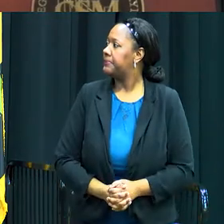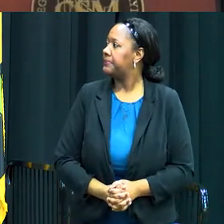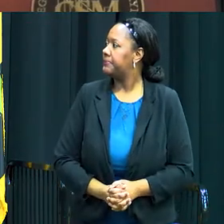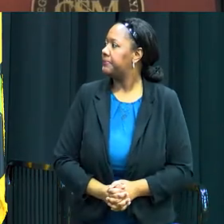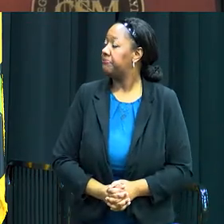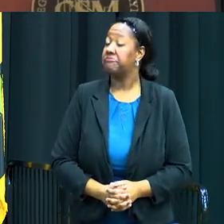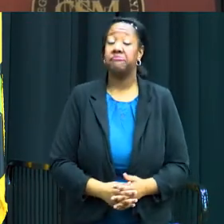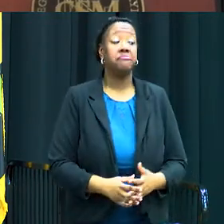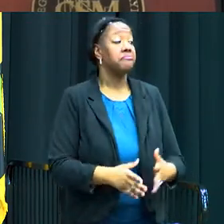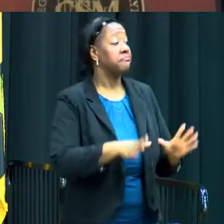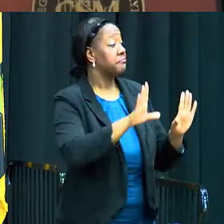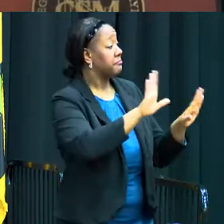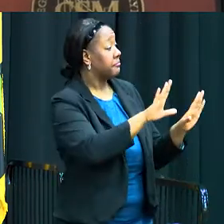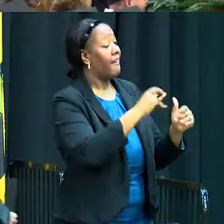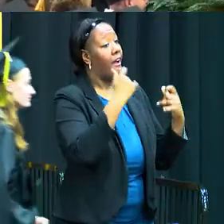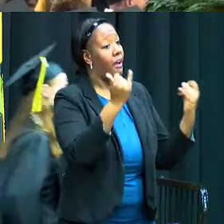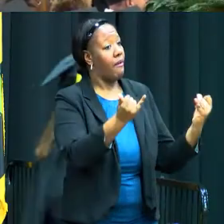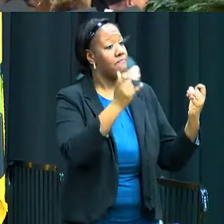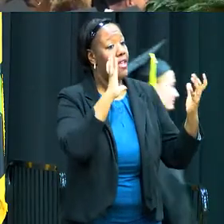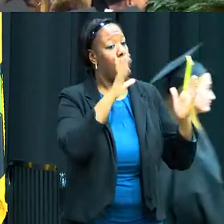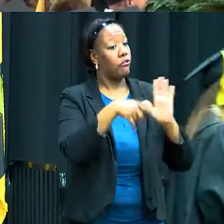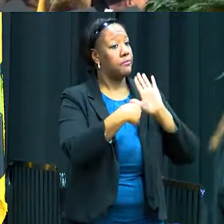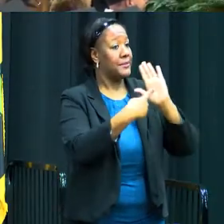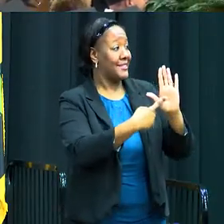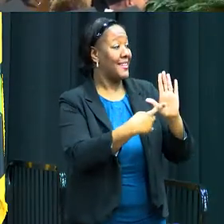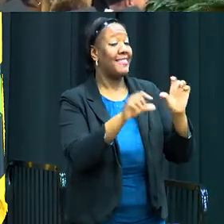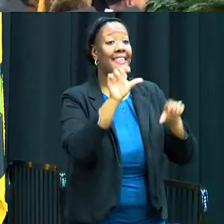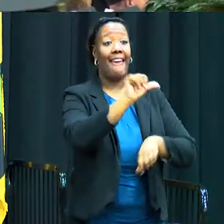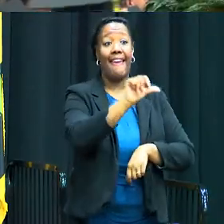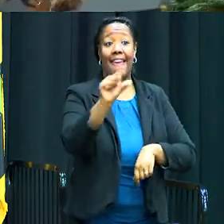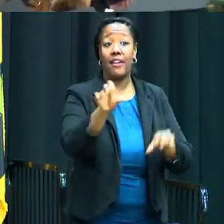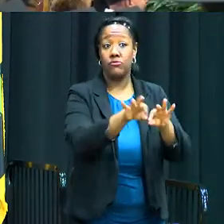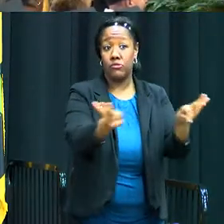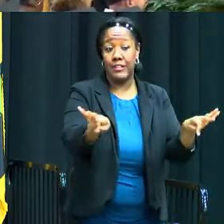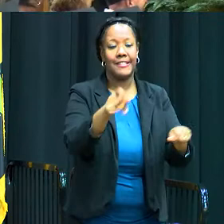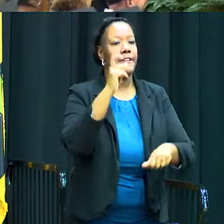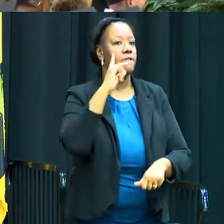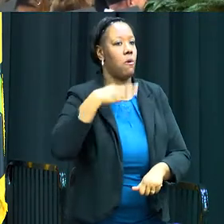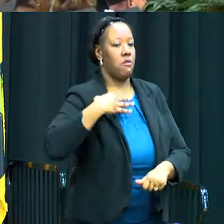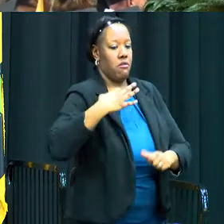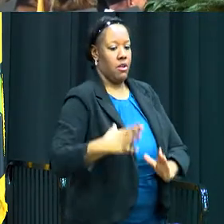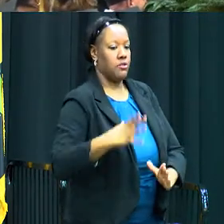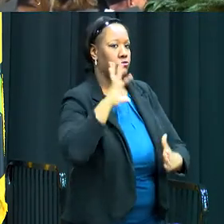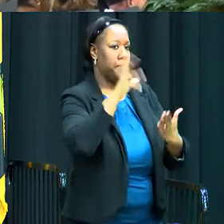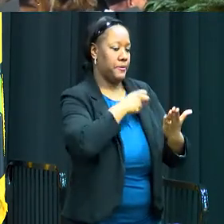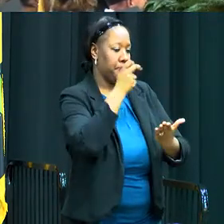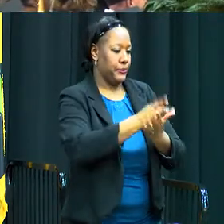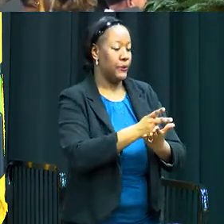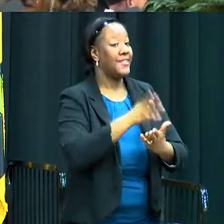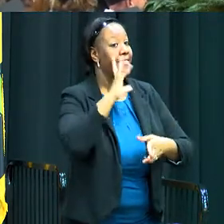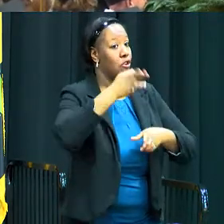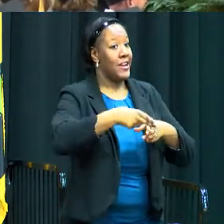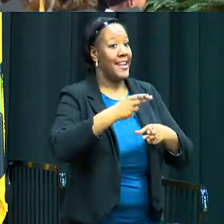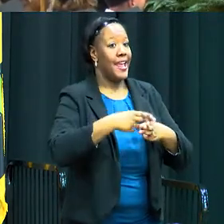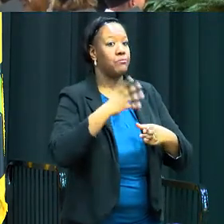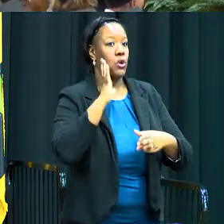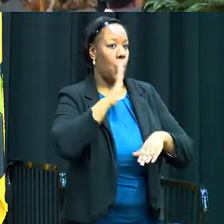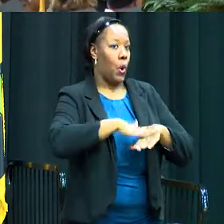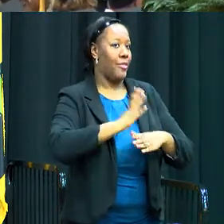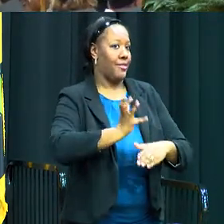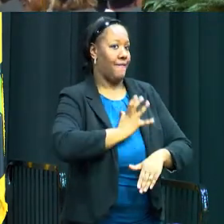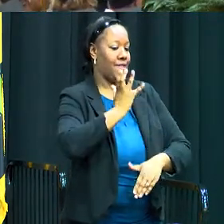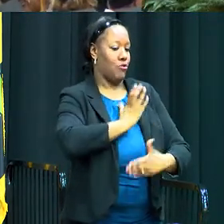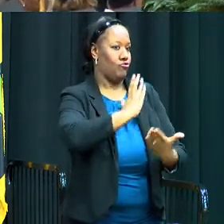Mr. Chair, Madam President, I am now presenting for you the associate's degree for candidates who have been approved by the faculty and whose names appear on the official